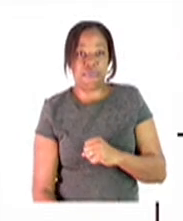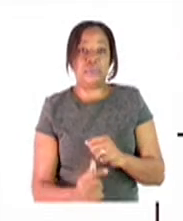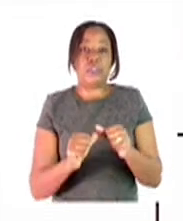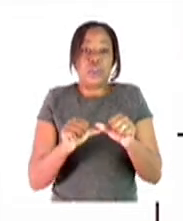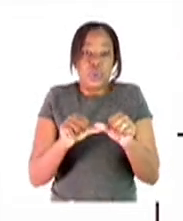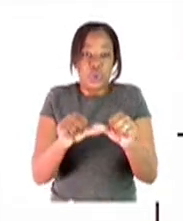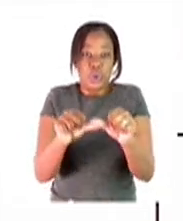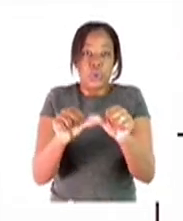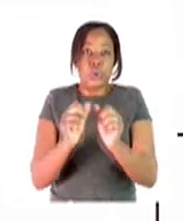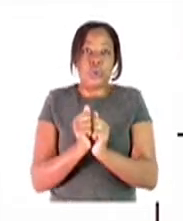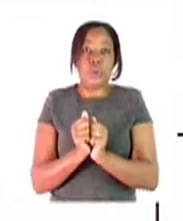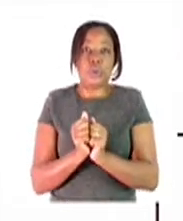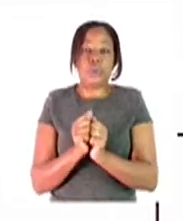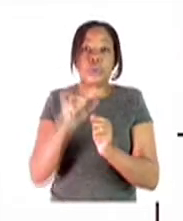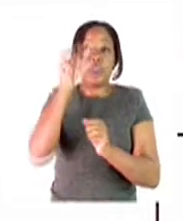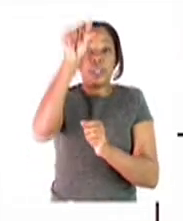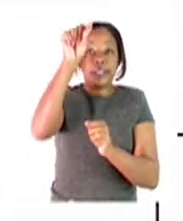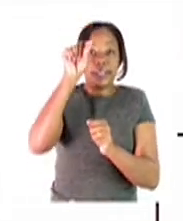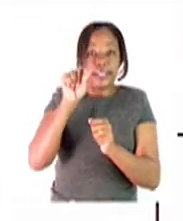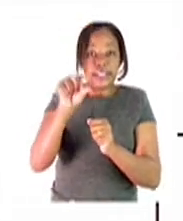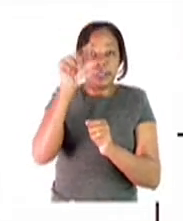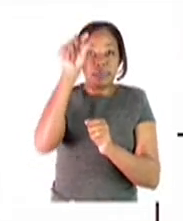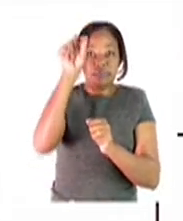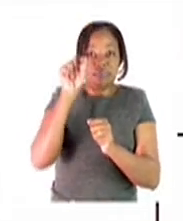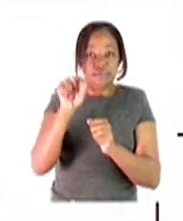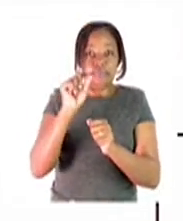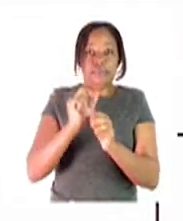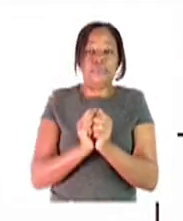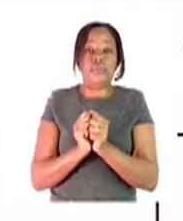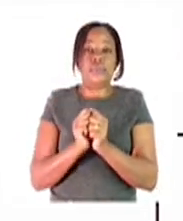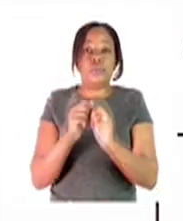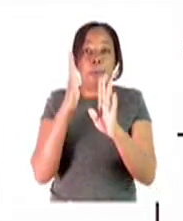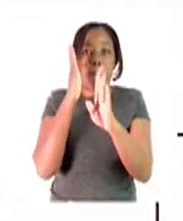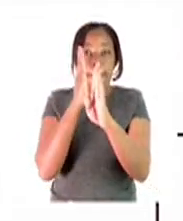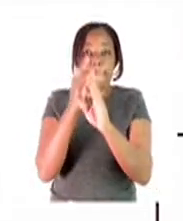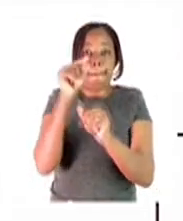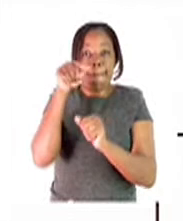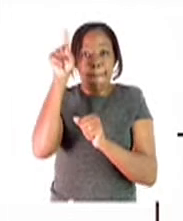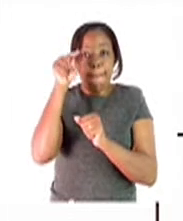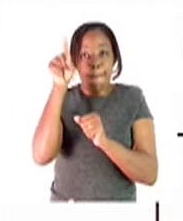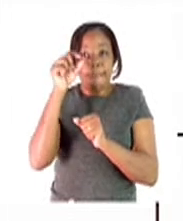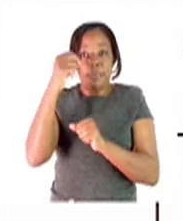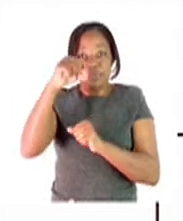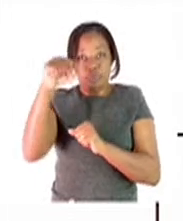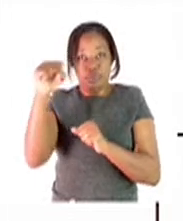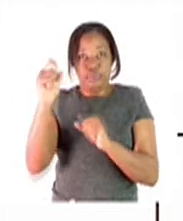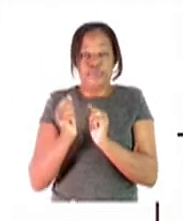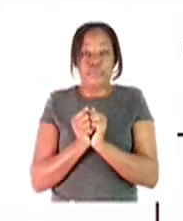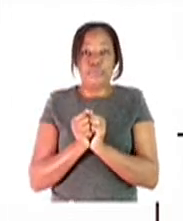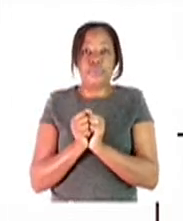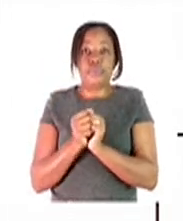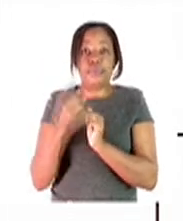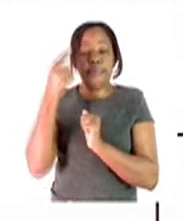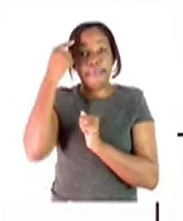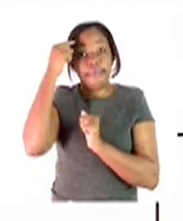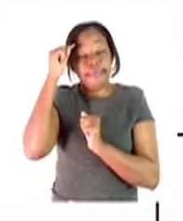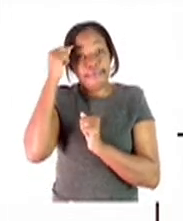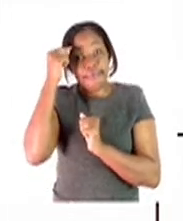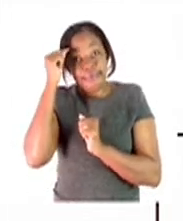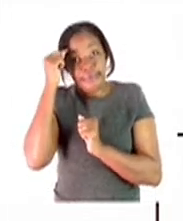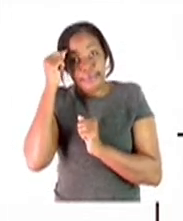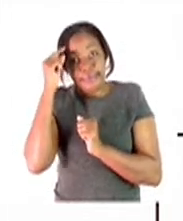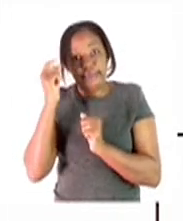and when you read it, it must give you the correct statement. According to what I have explained, where do you